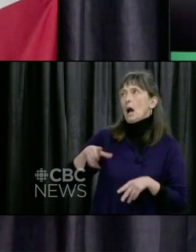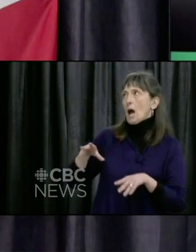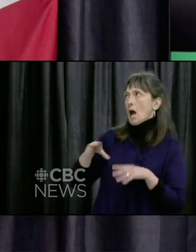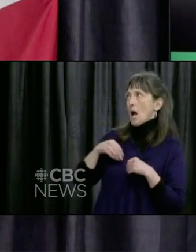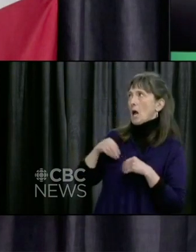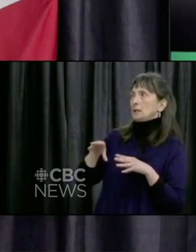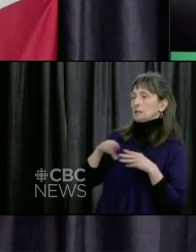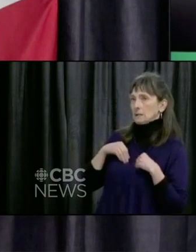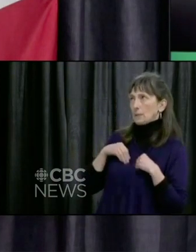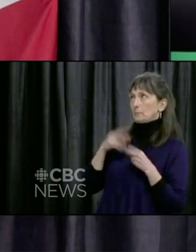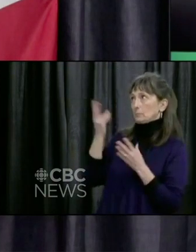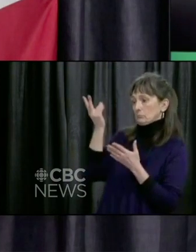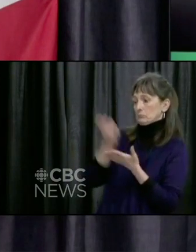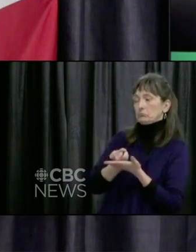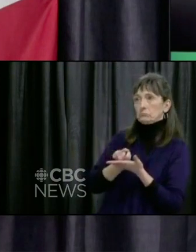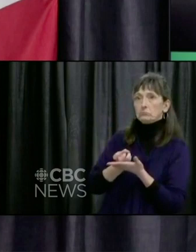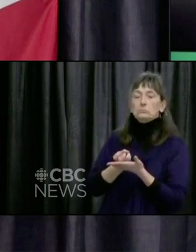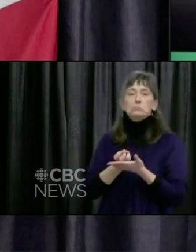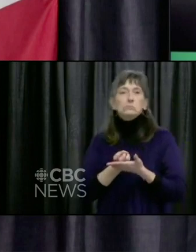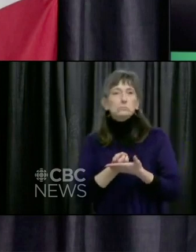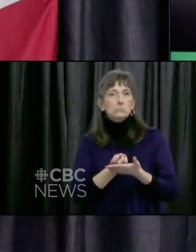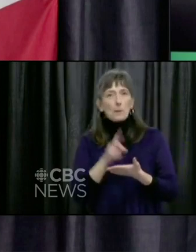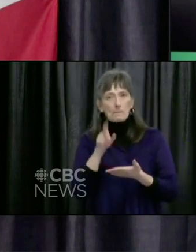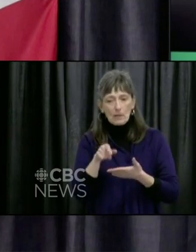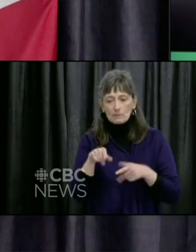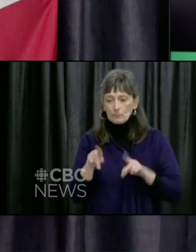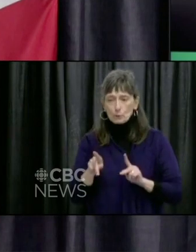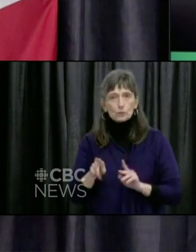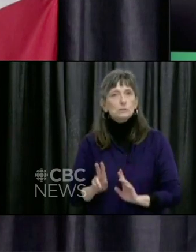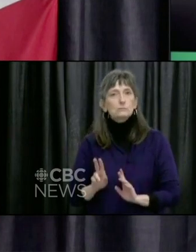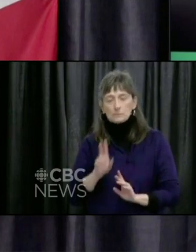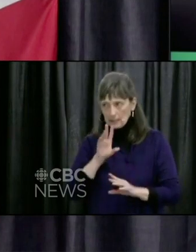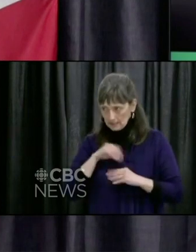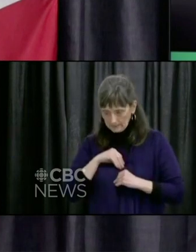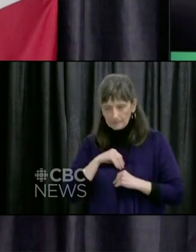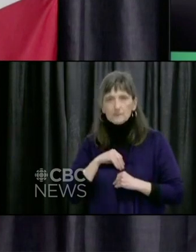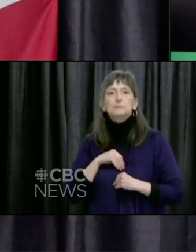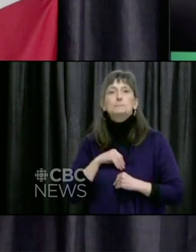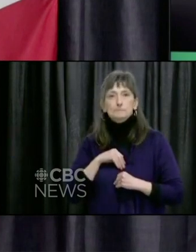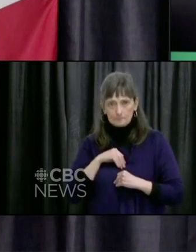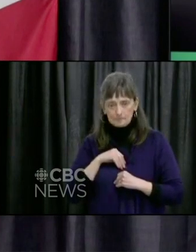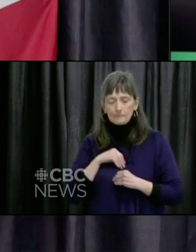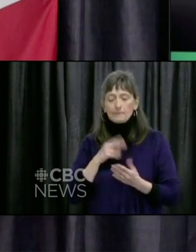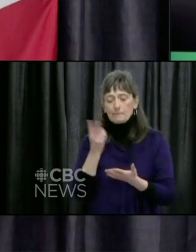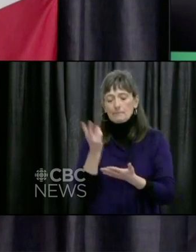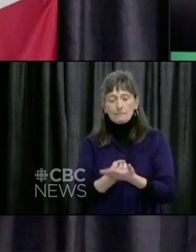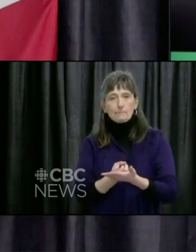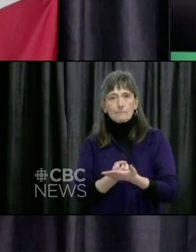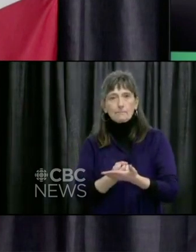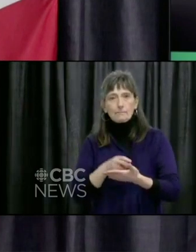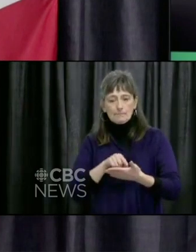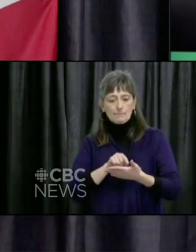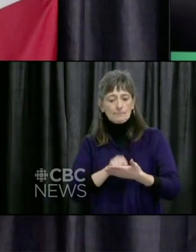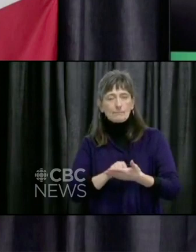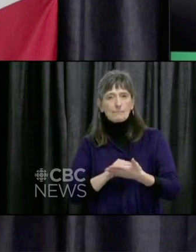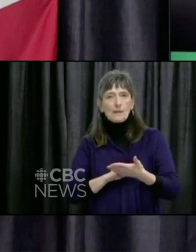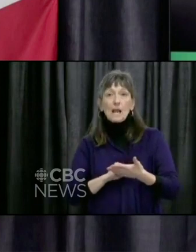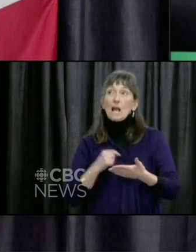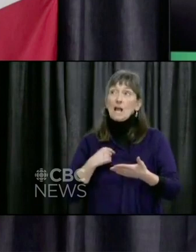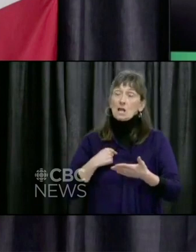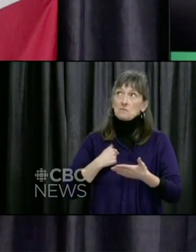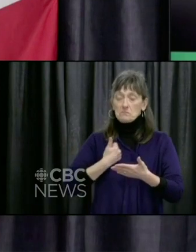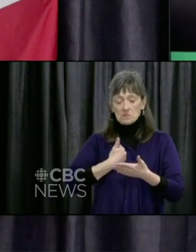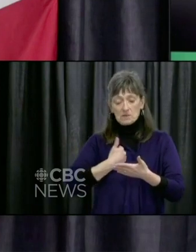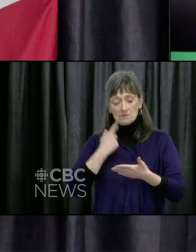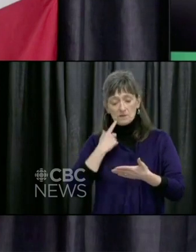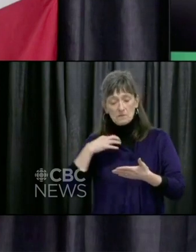digital tracing, it has to be done with the consent of the individual. And then they themselves will have to look at the risks and